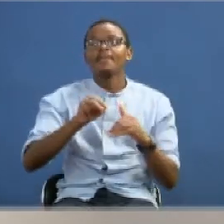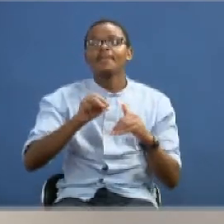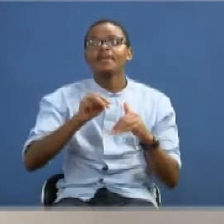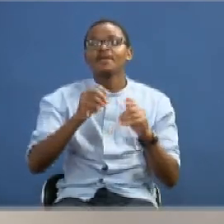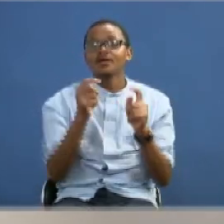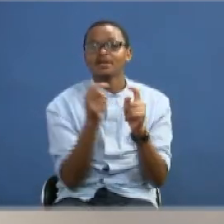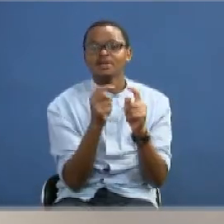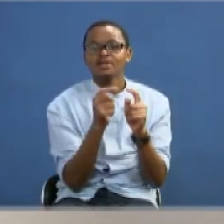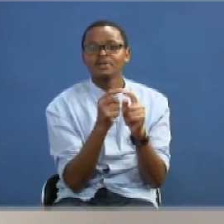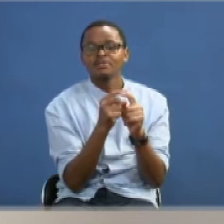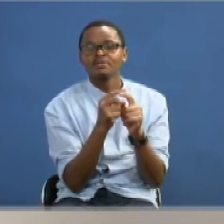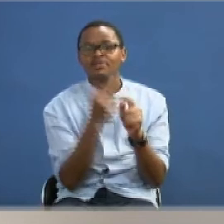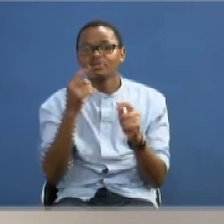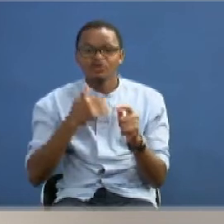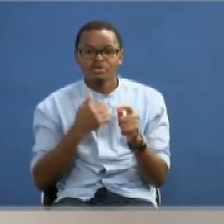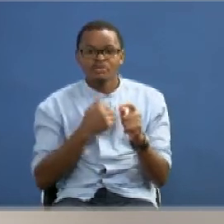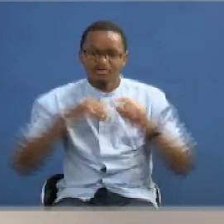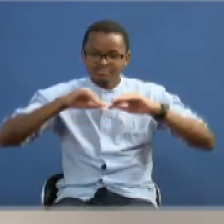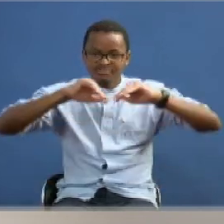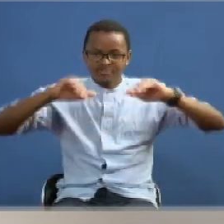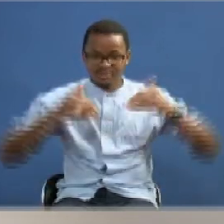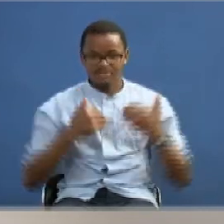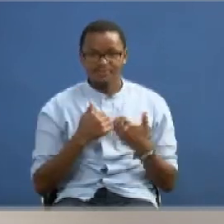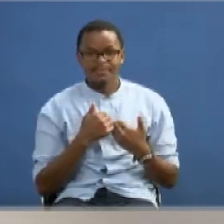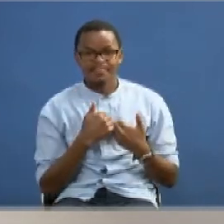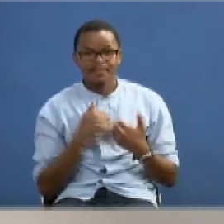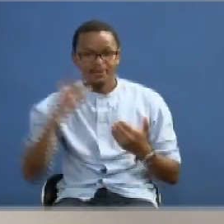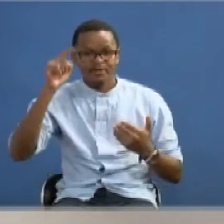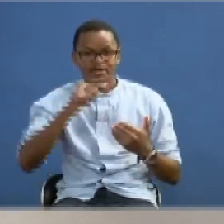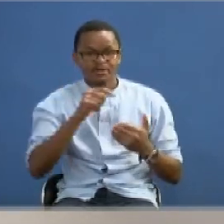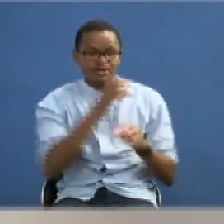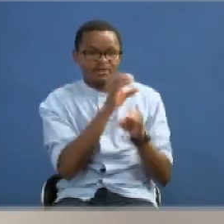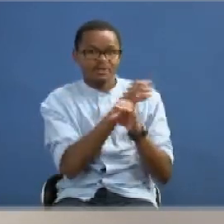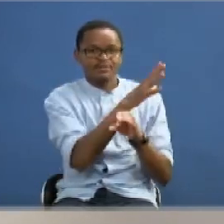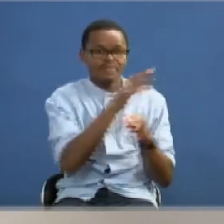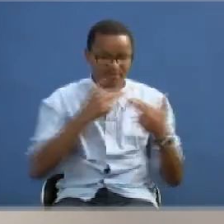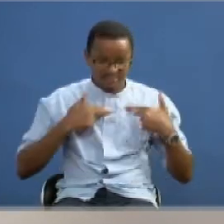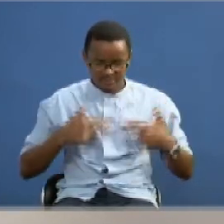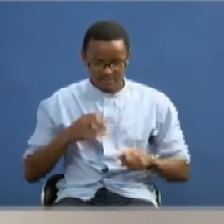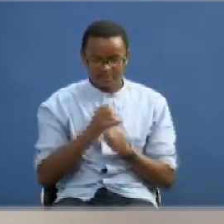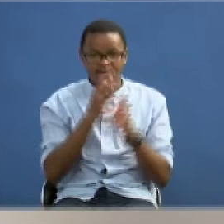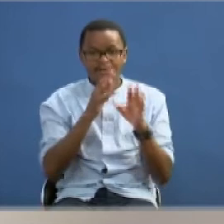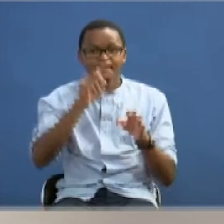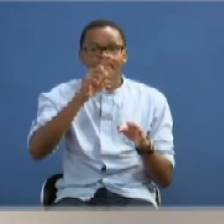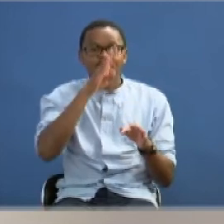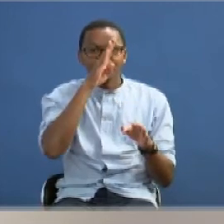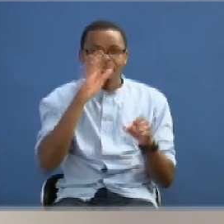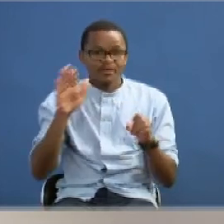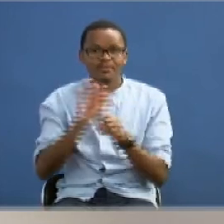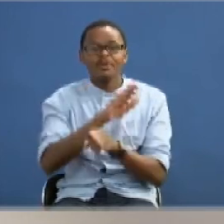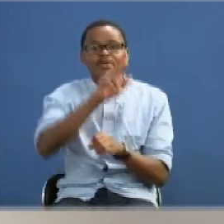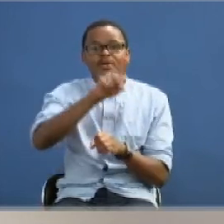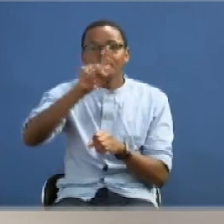them as cases. You have to isolate, you have the clinicians, the healthcare workers must be on the full kit